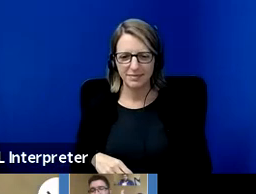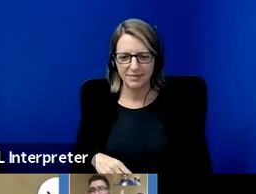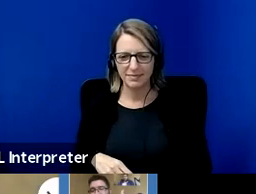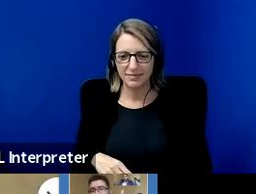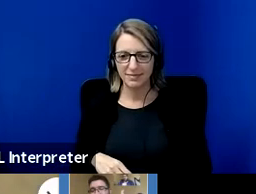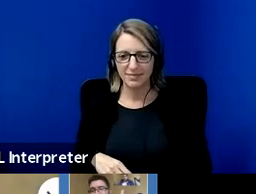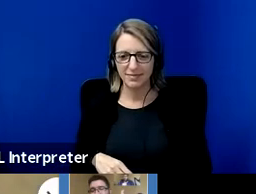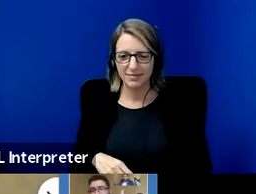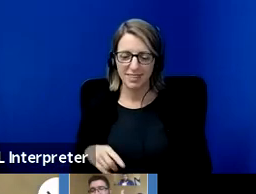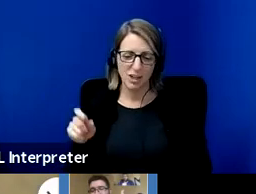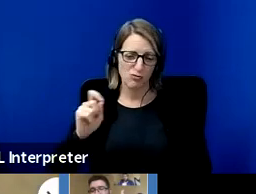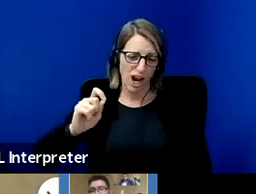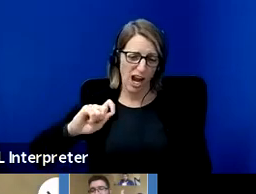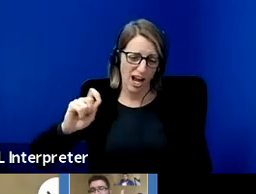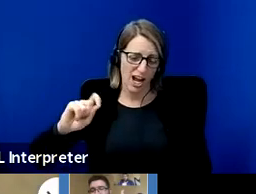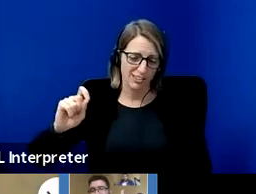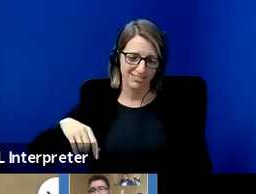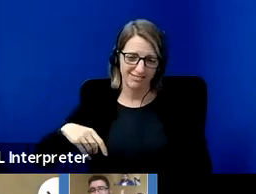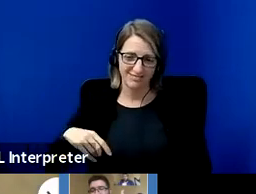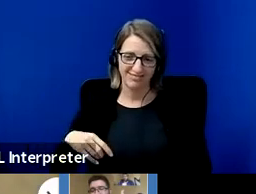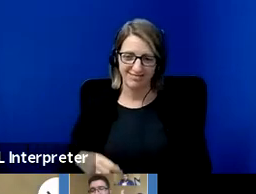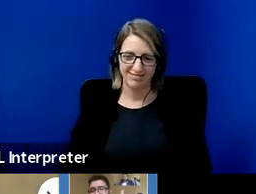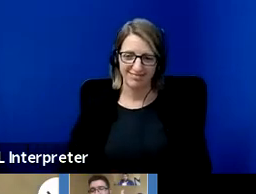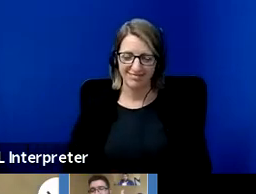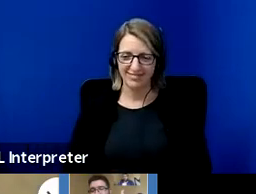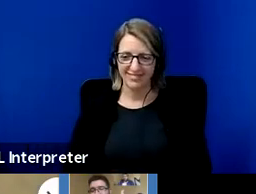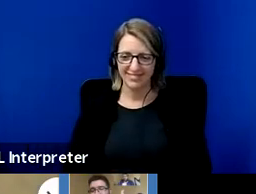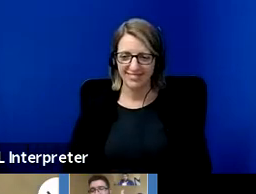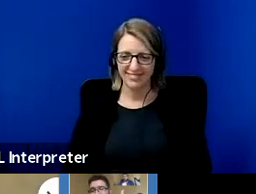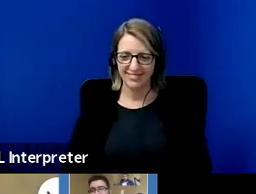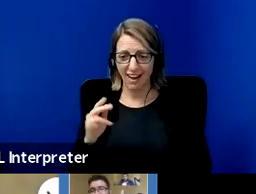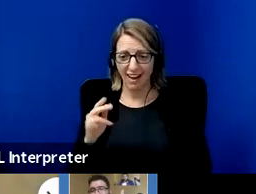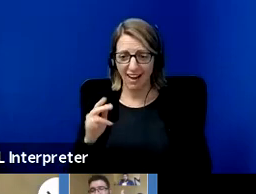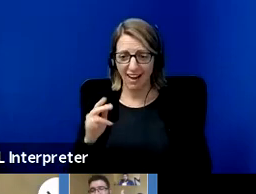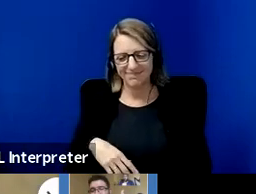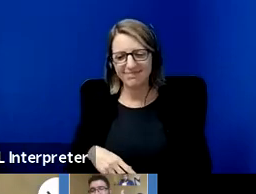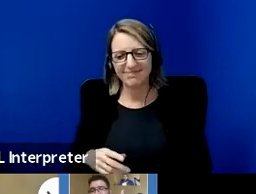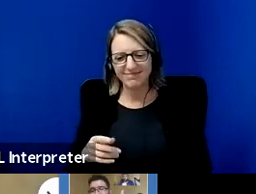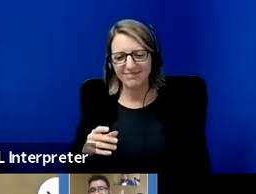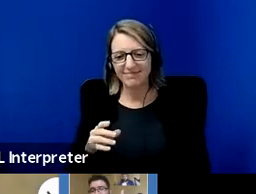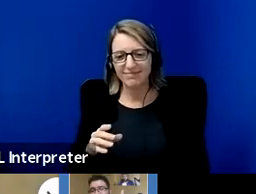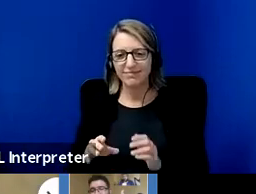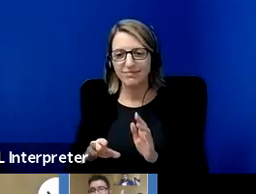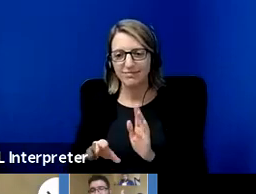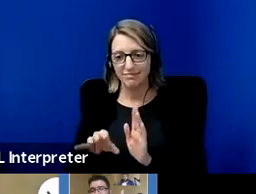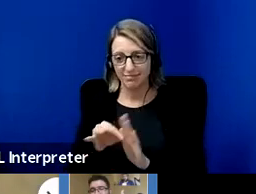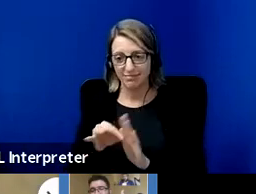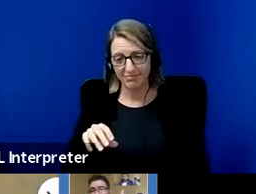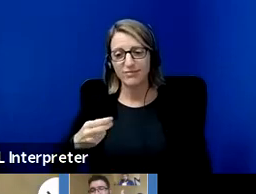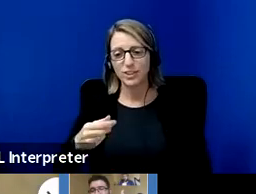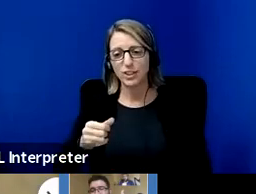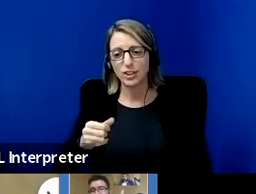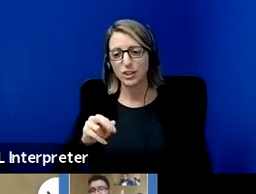and write something if I'd like. There we go. I can choose a Sharpie.